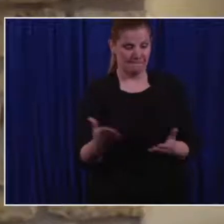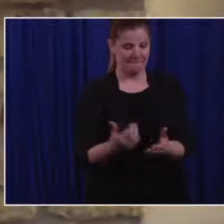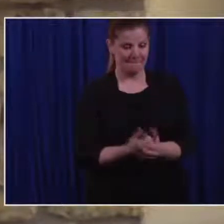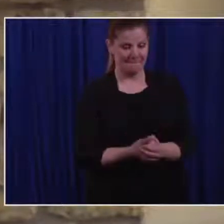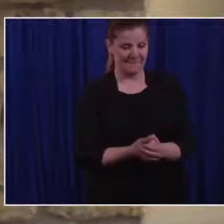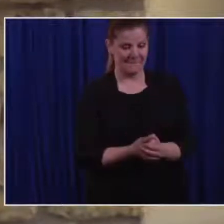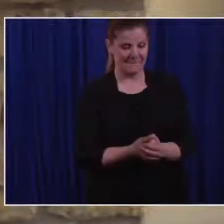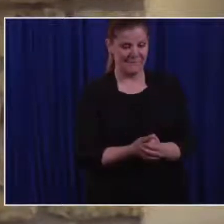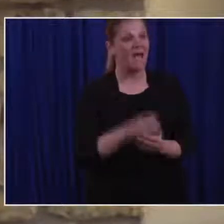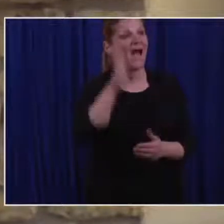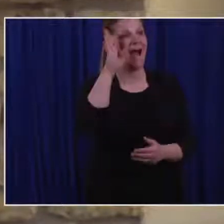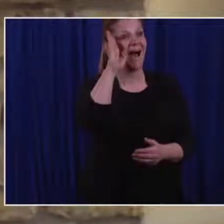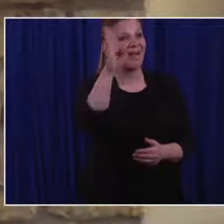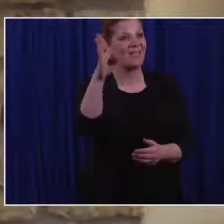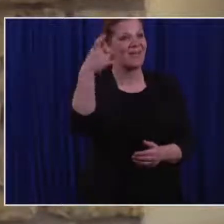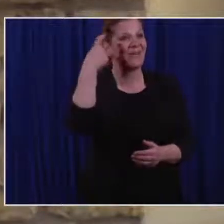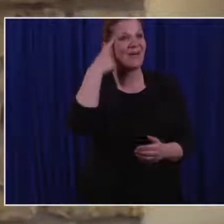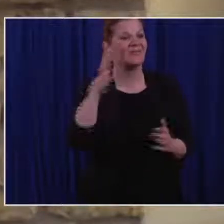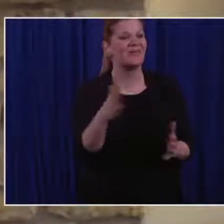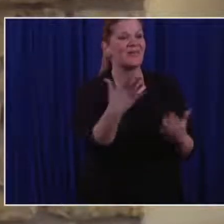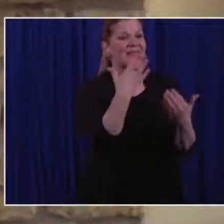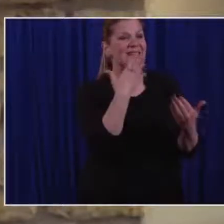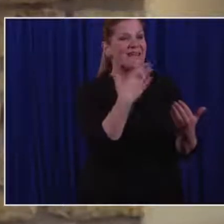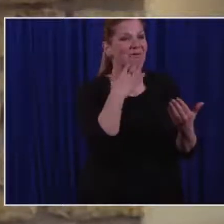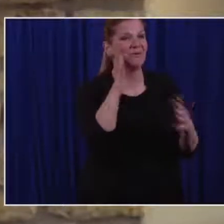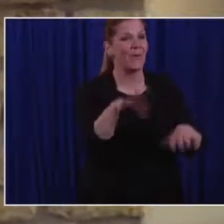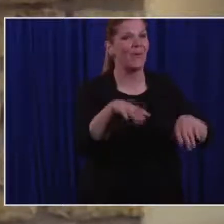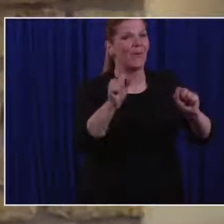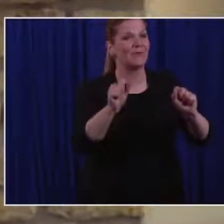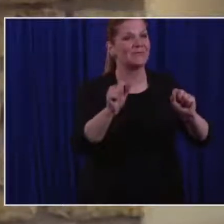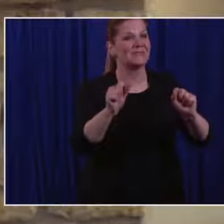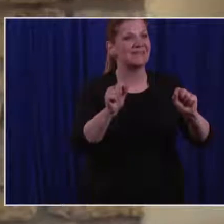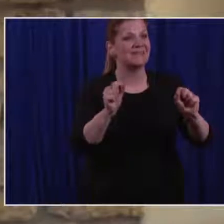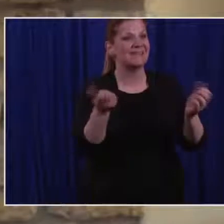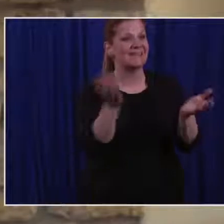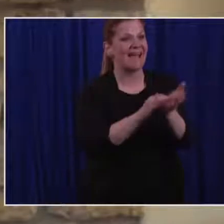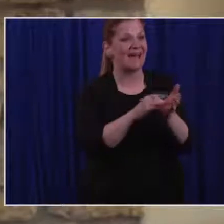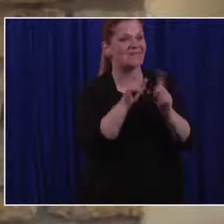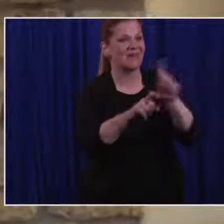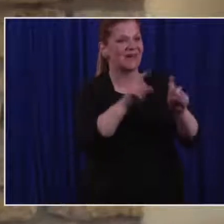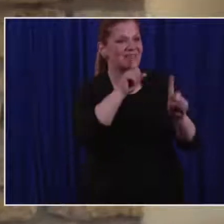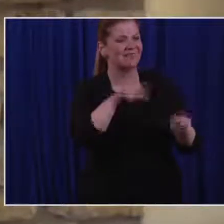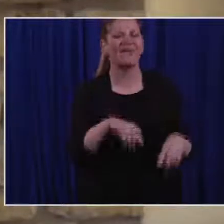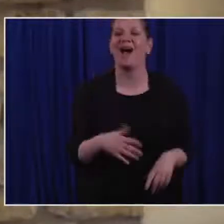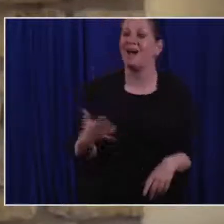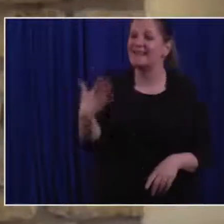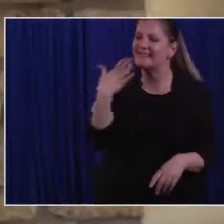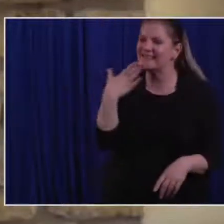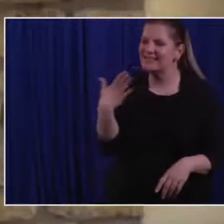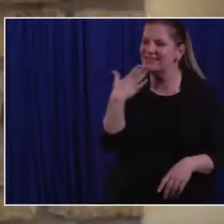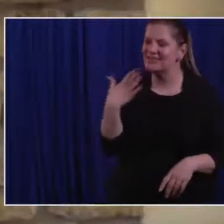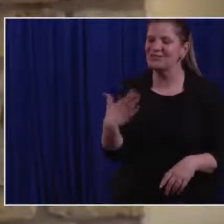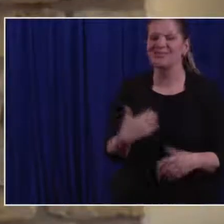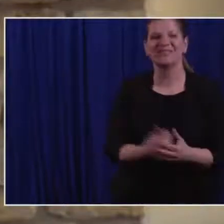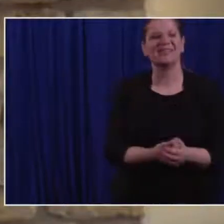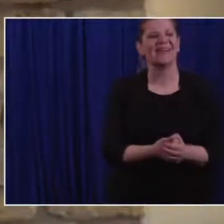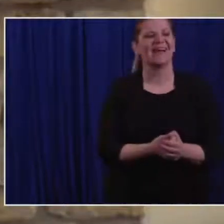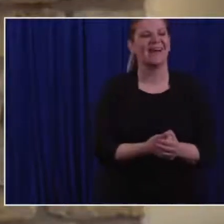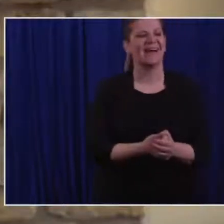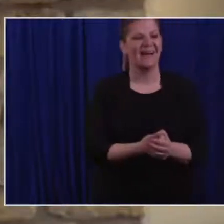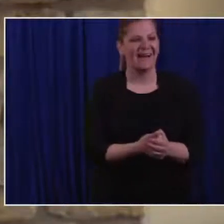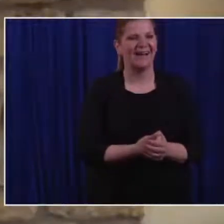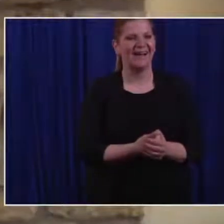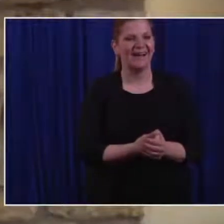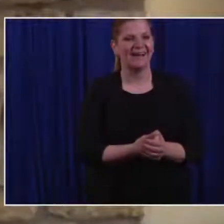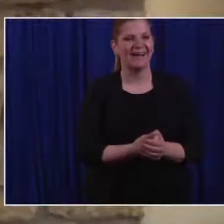Hello, Governor. Thank you for doing this again. Thank you. Governor, this is not my